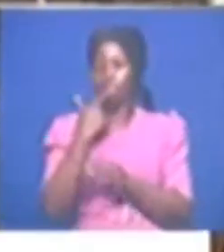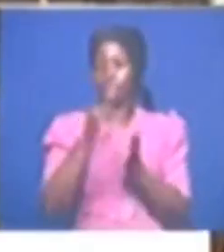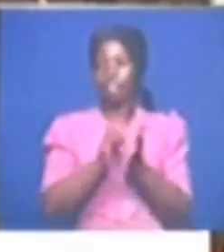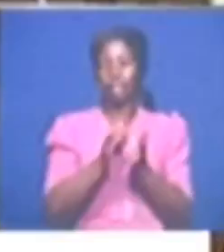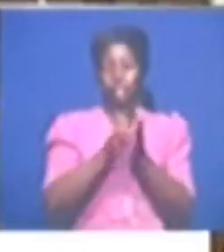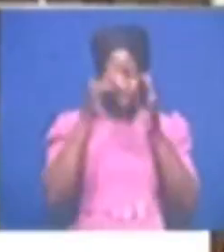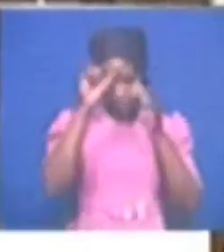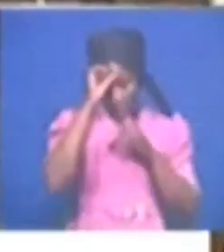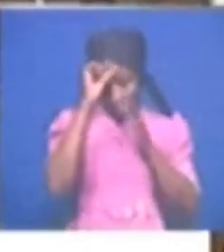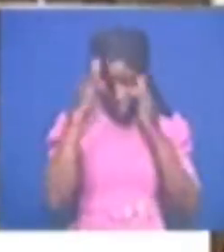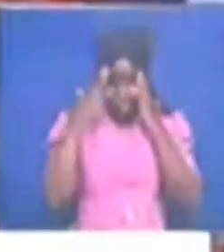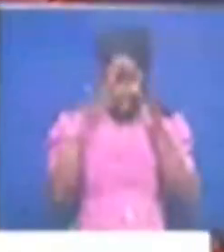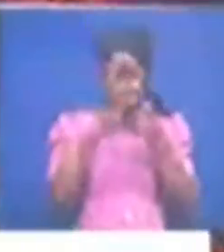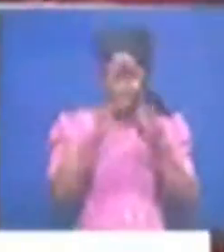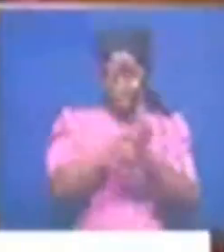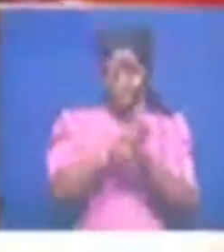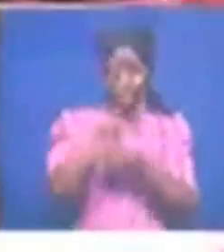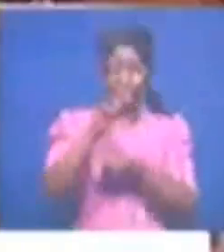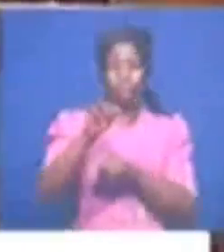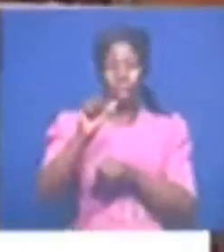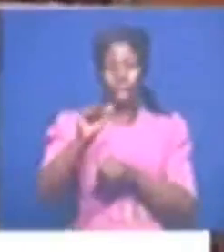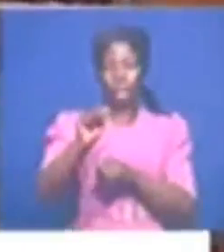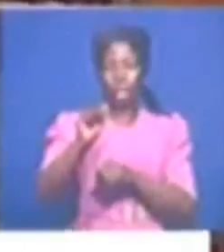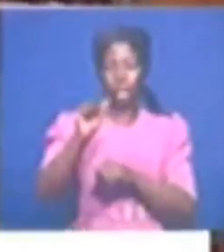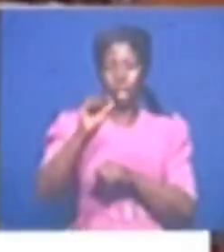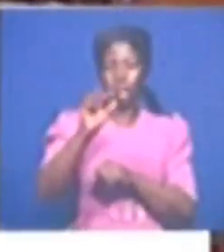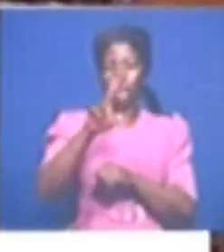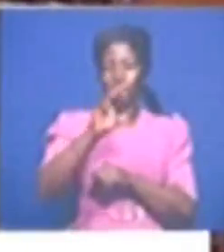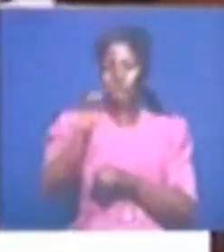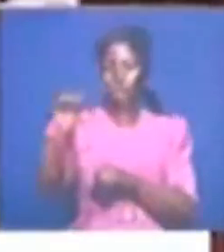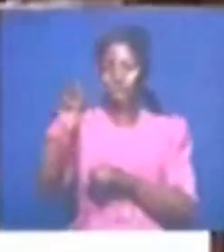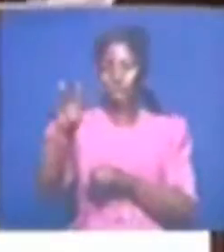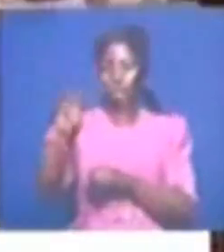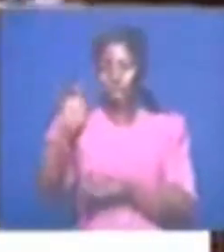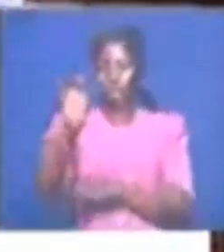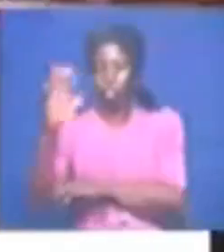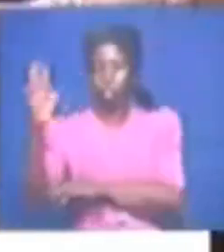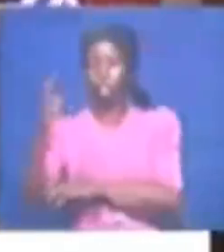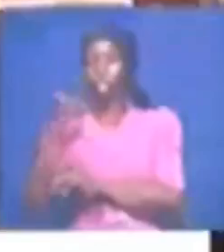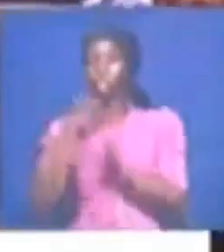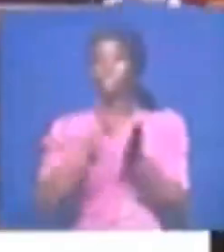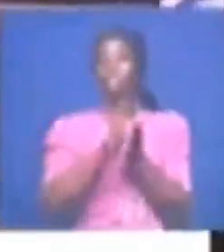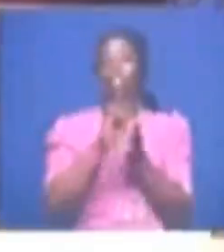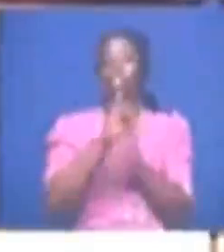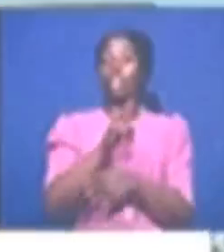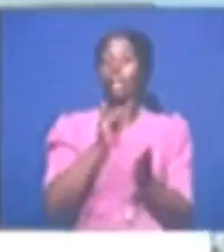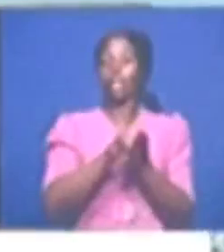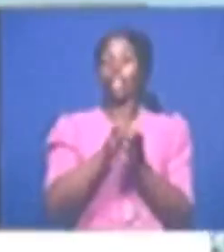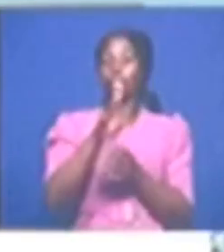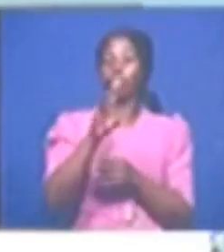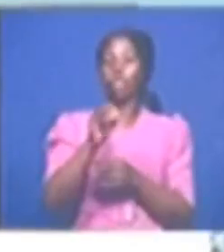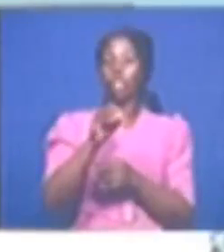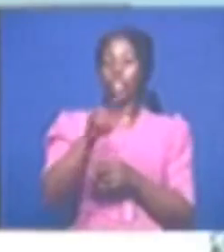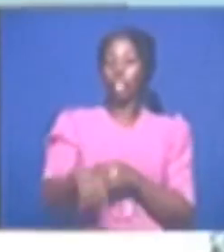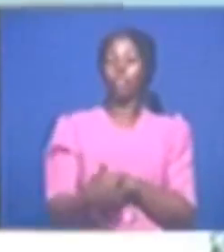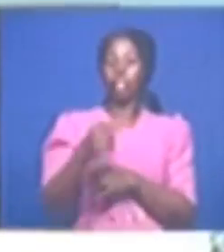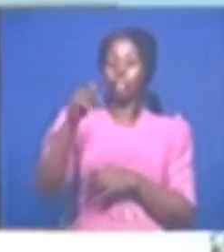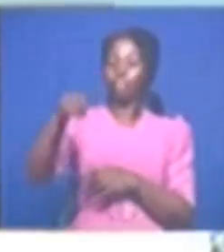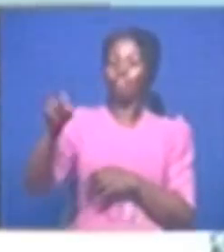to protect mangrove forests along the coastline, directing that 40,000 seedlings be planted. As